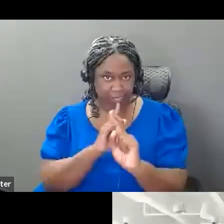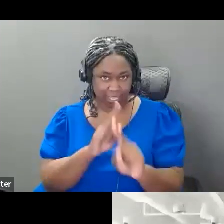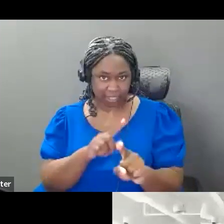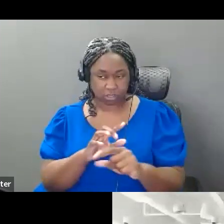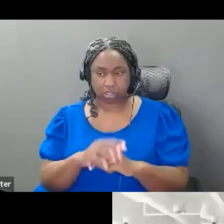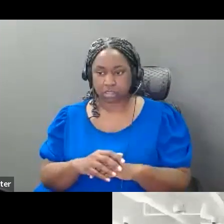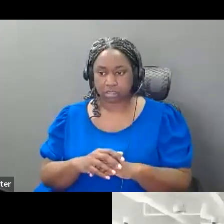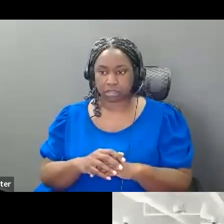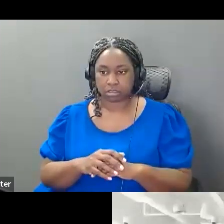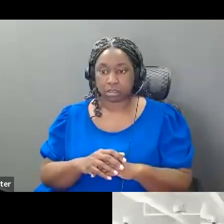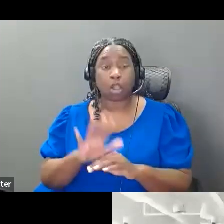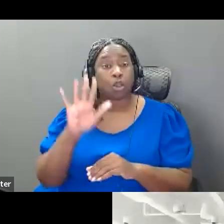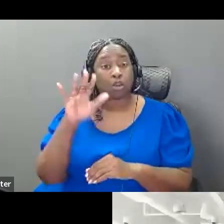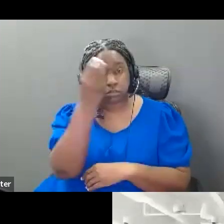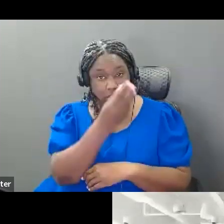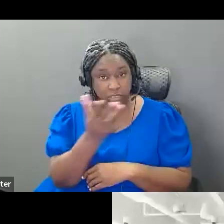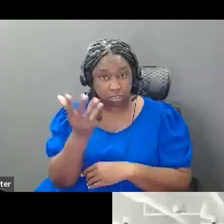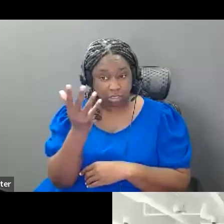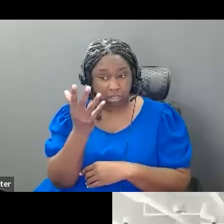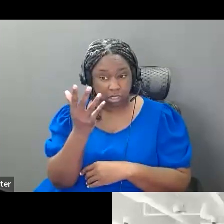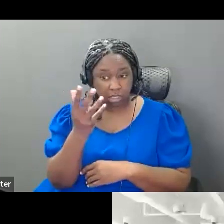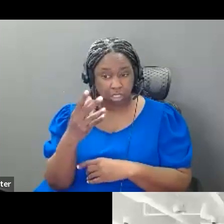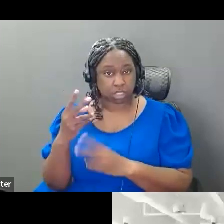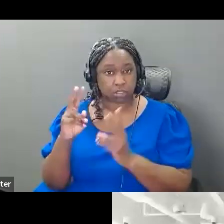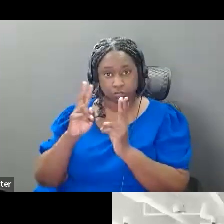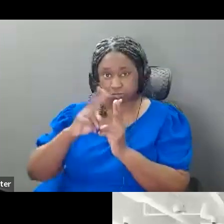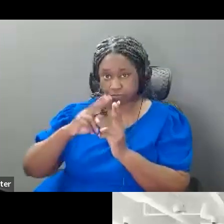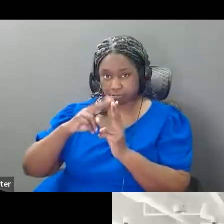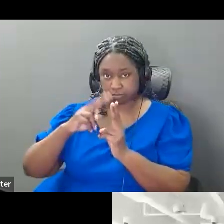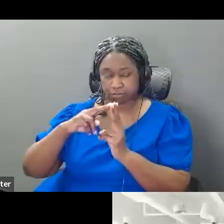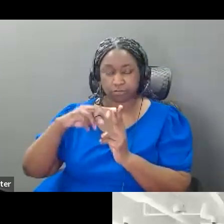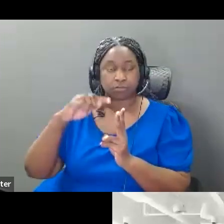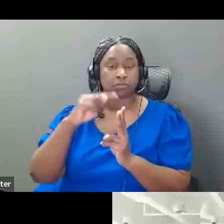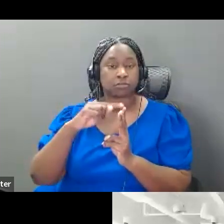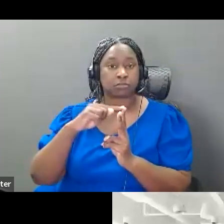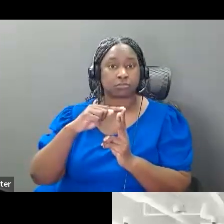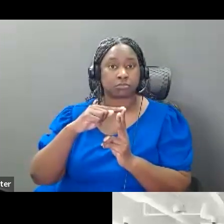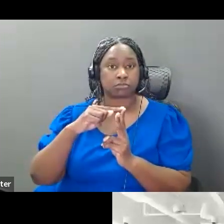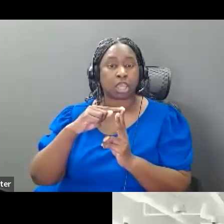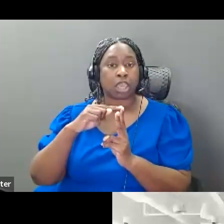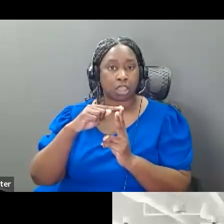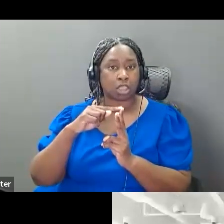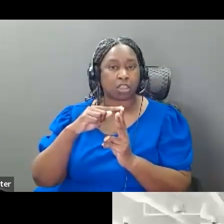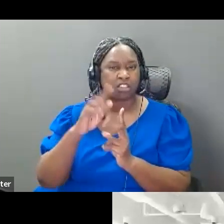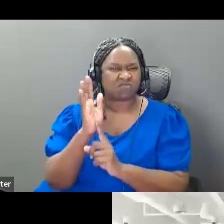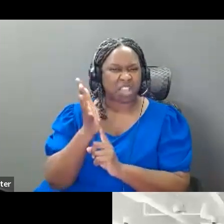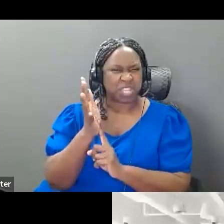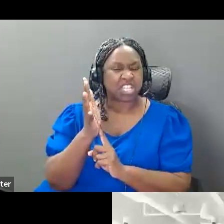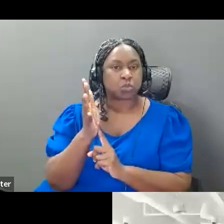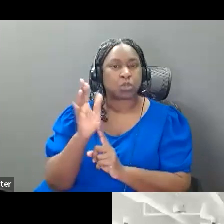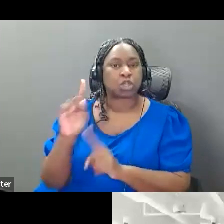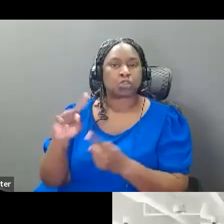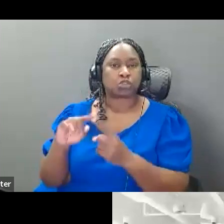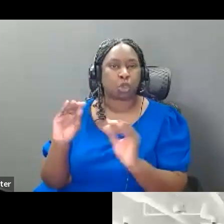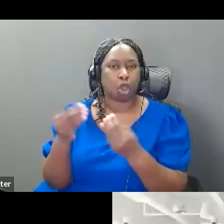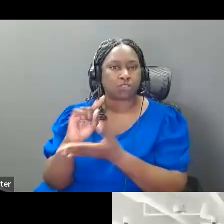after them. Gang, just so you know where I'm looking, 2 quick pieces of information. One, we're going to go to office hours in about 5 minutes or so. And so we'll put